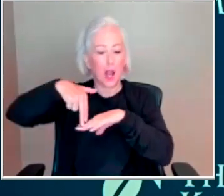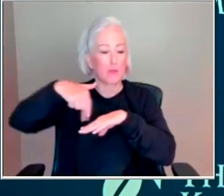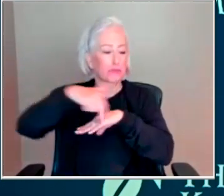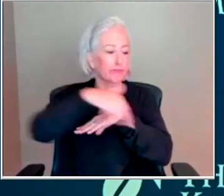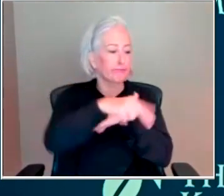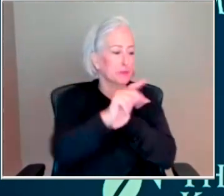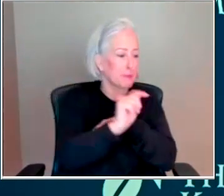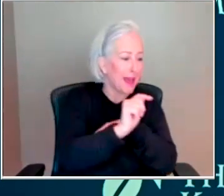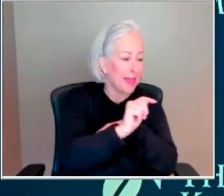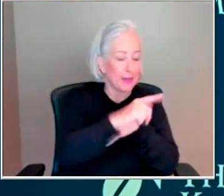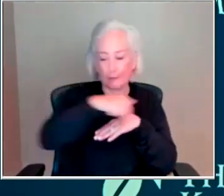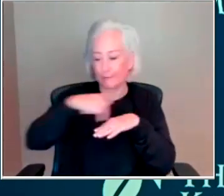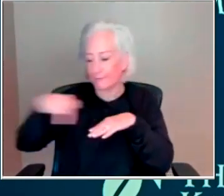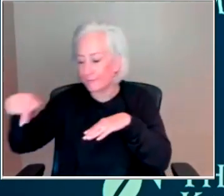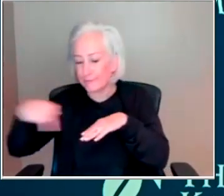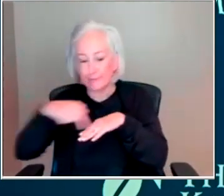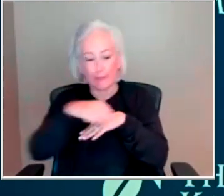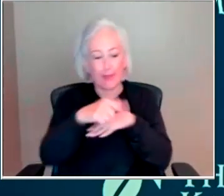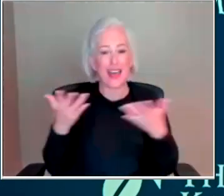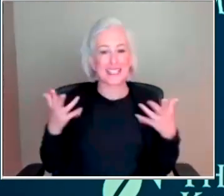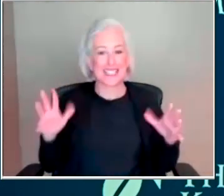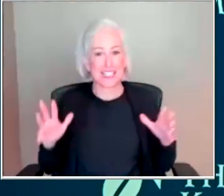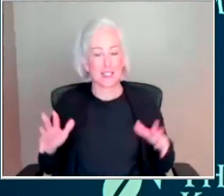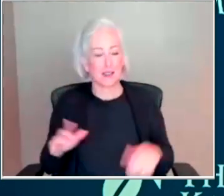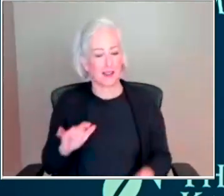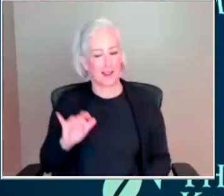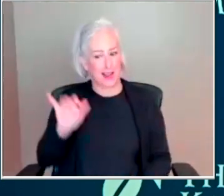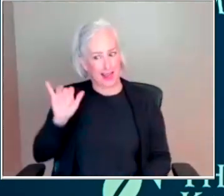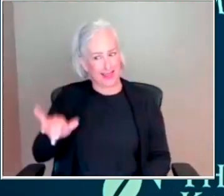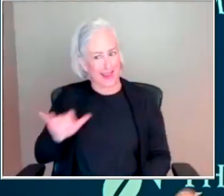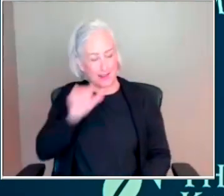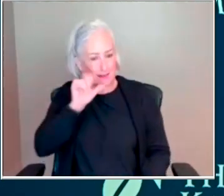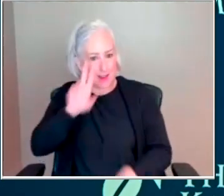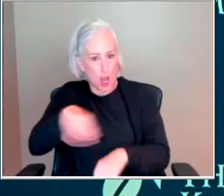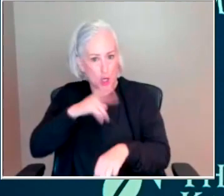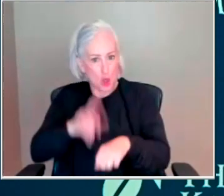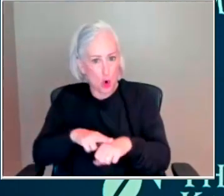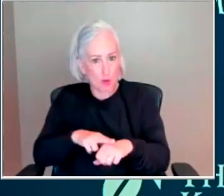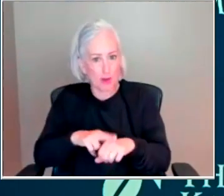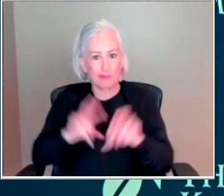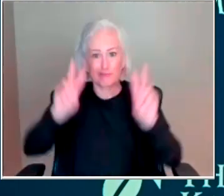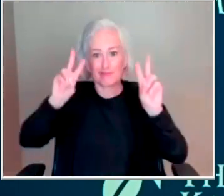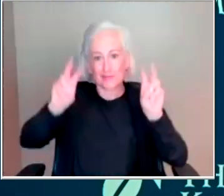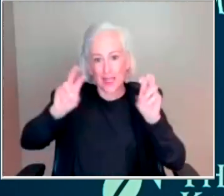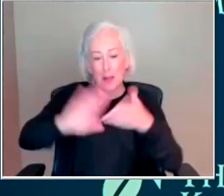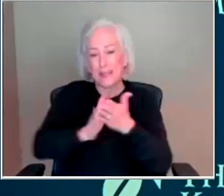so recognizing that is not a normal process. Just getting older is not,